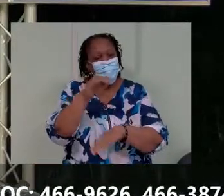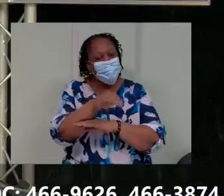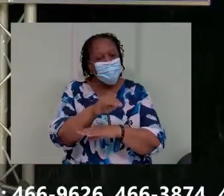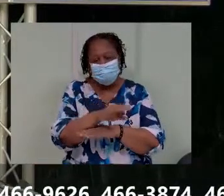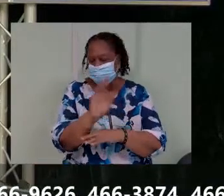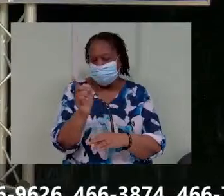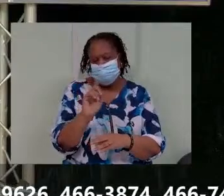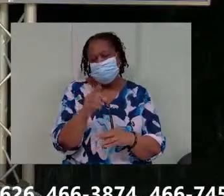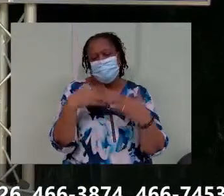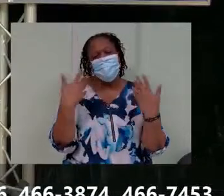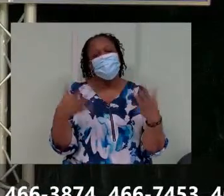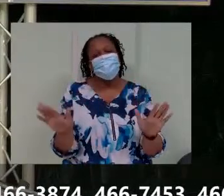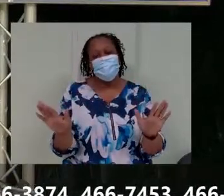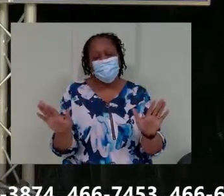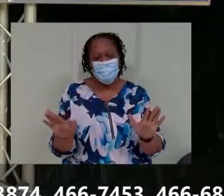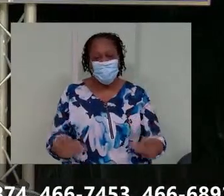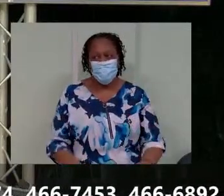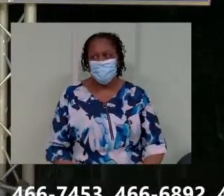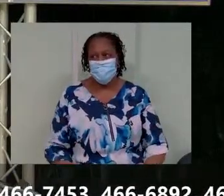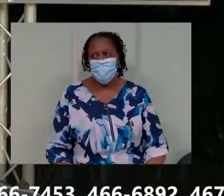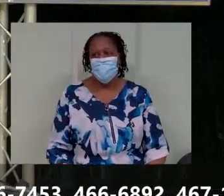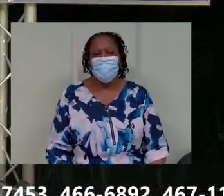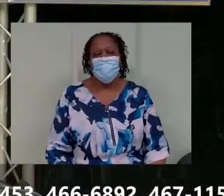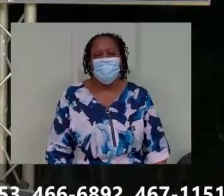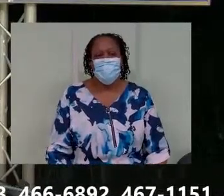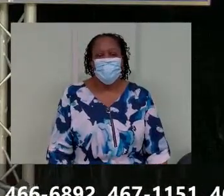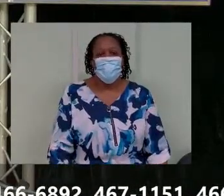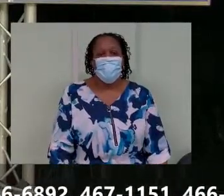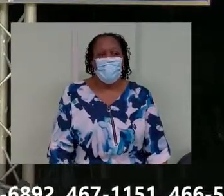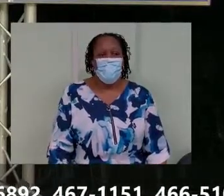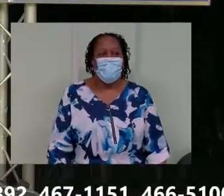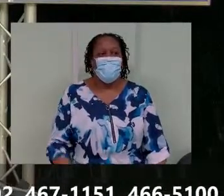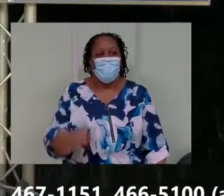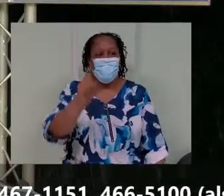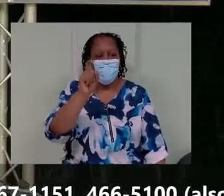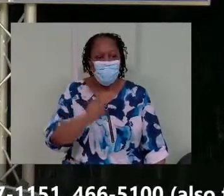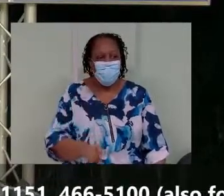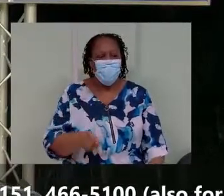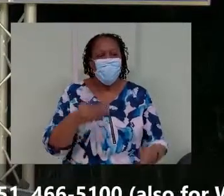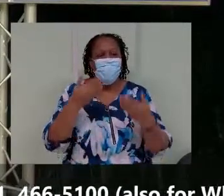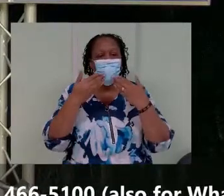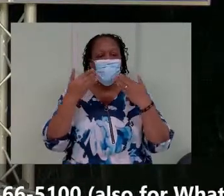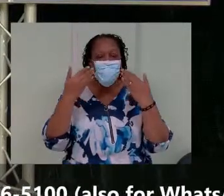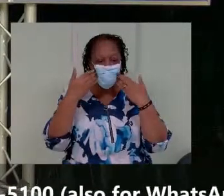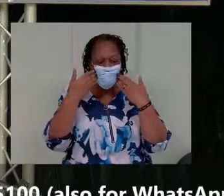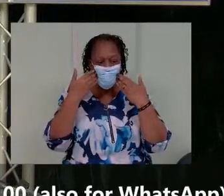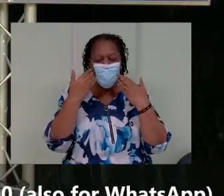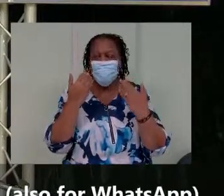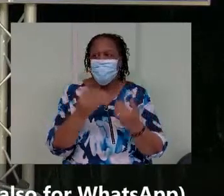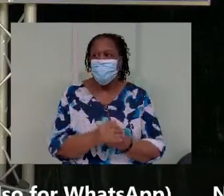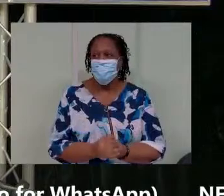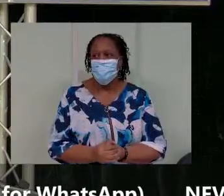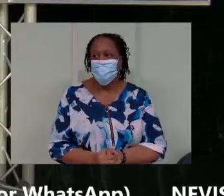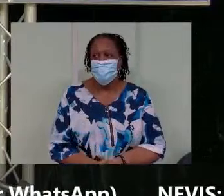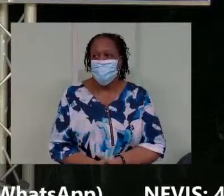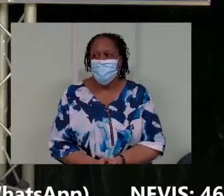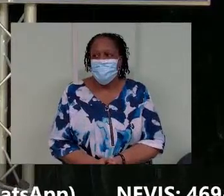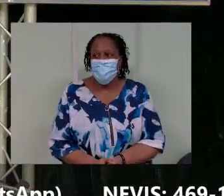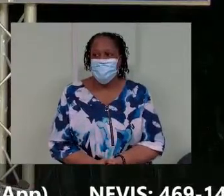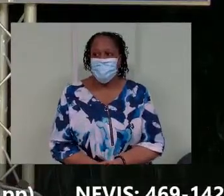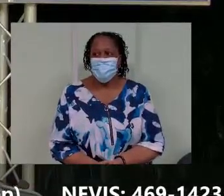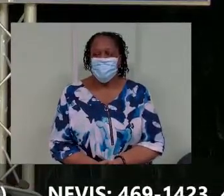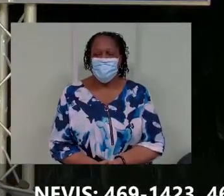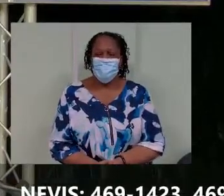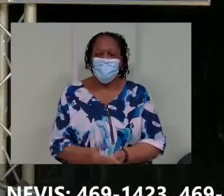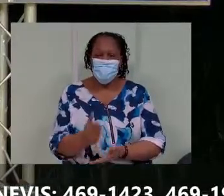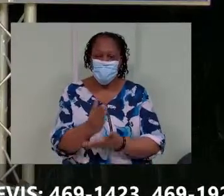However, some modifications to this requirement has been made in these new regulations. Minor modifications, I will